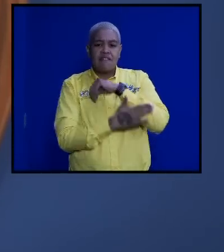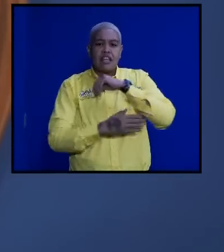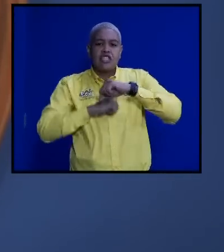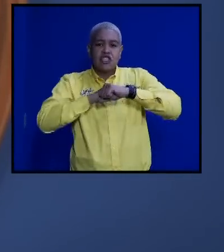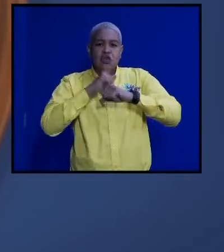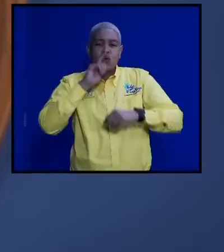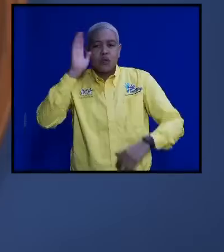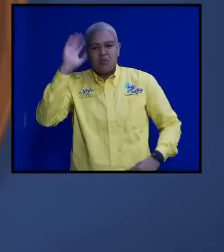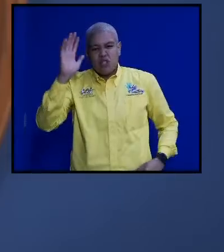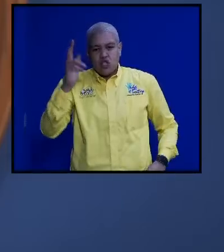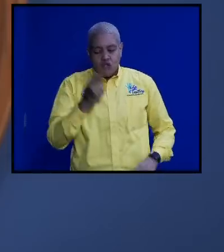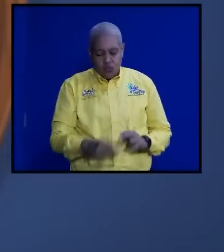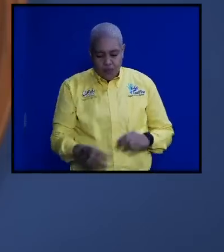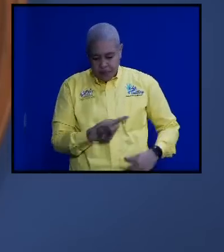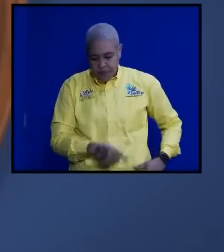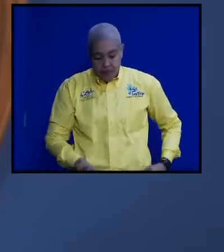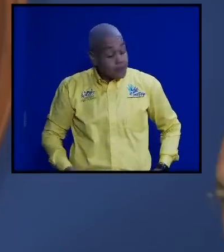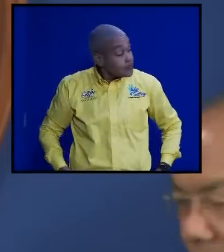a presentation.